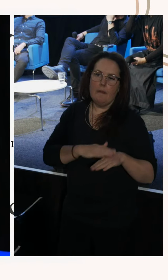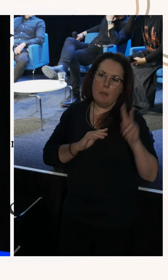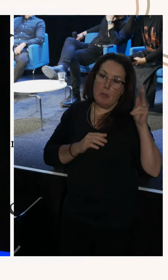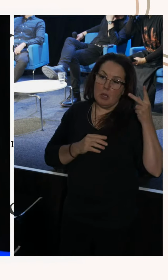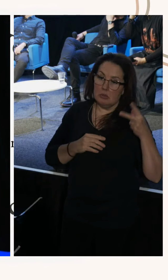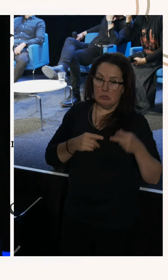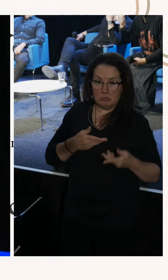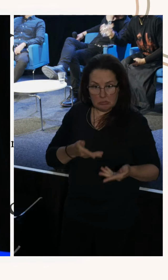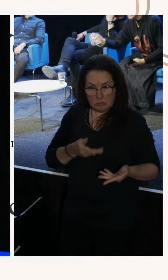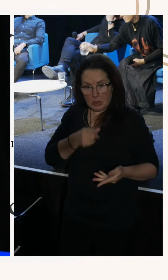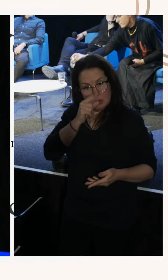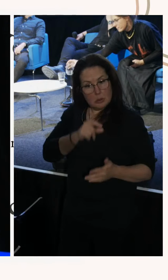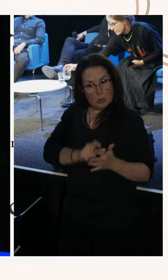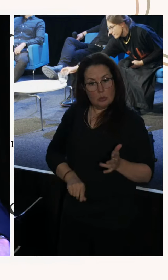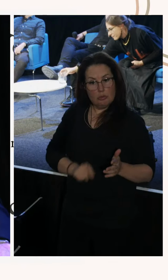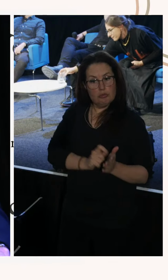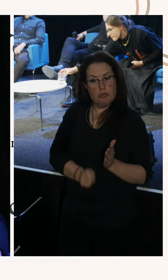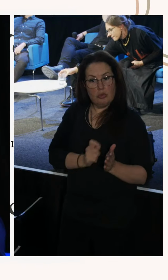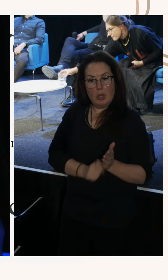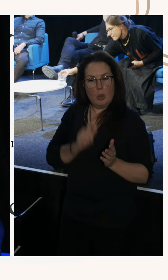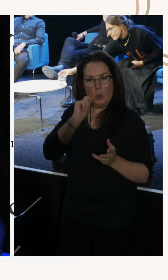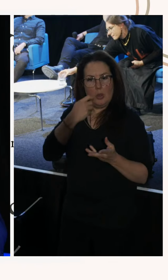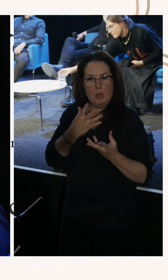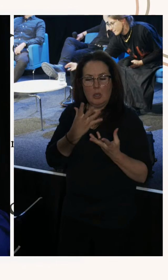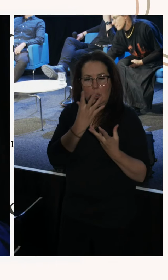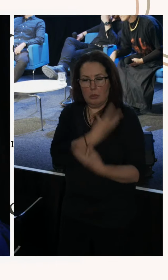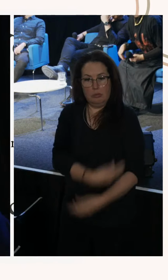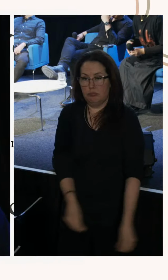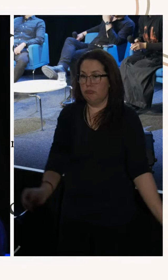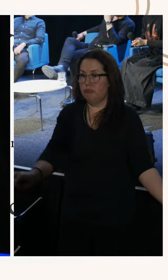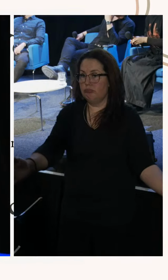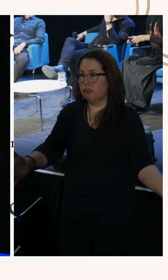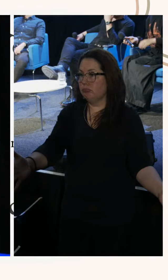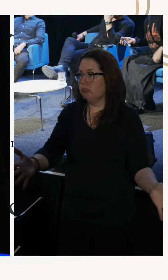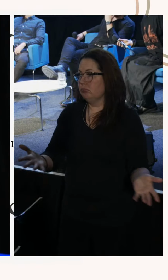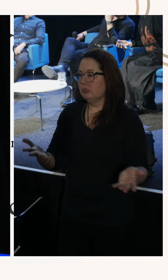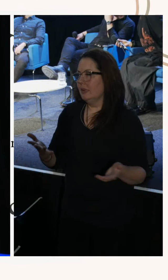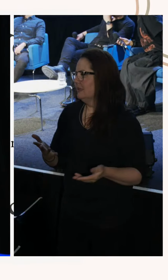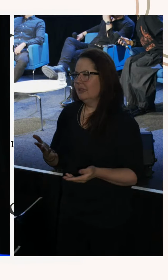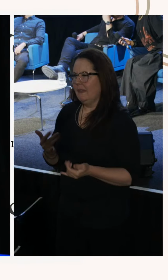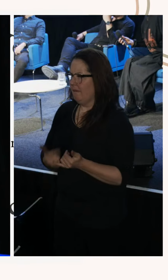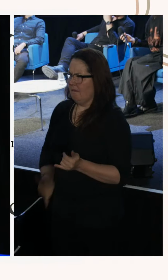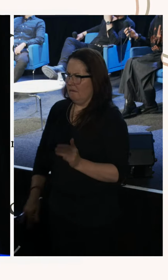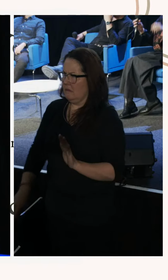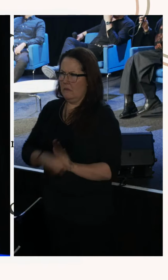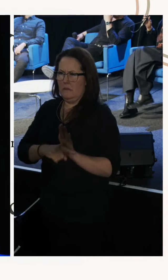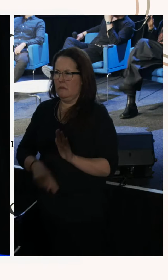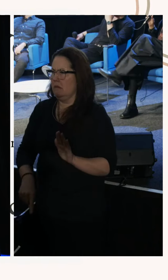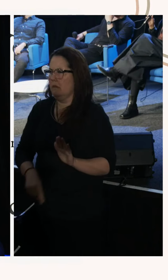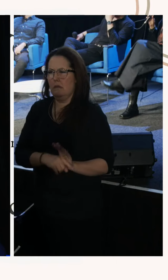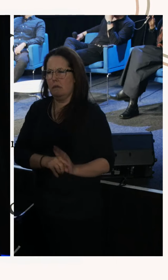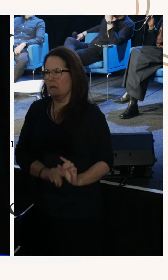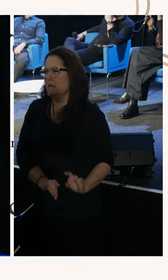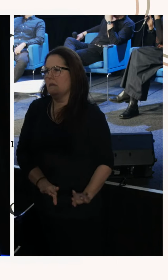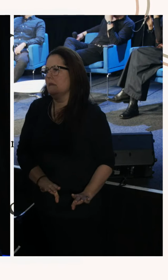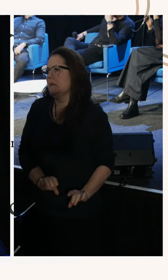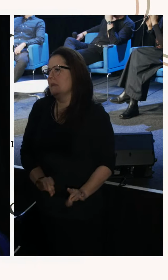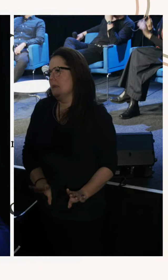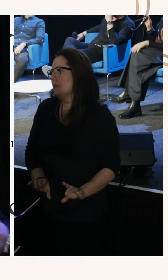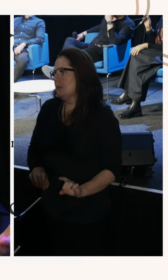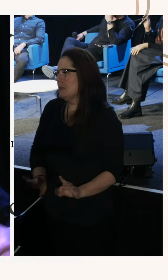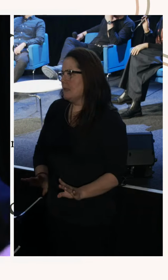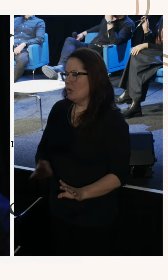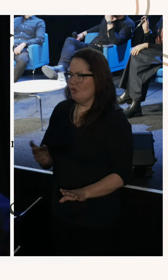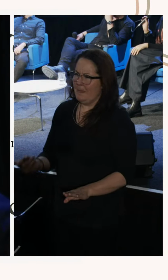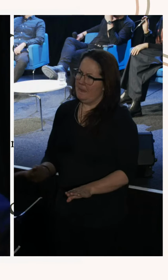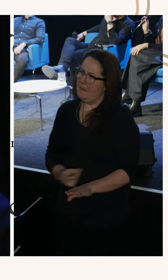you can write things, and it just all disappears into the void. It's so destructive, and it, you know, like